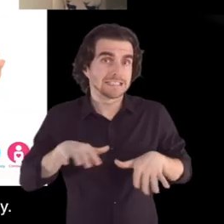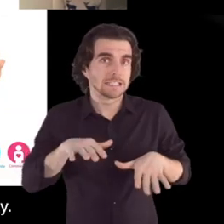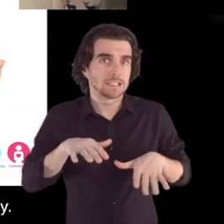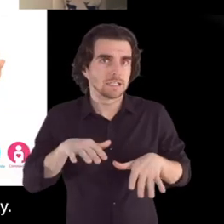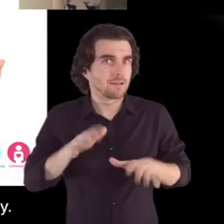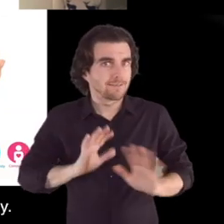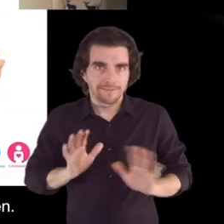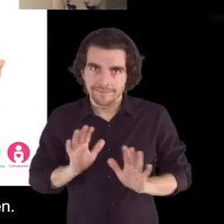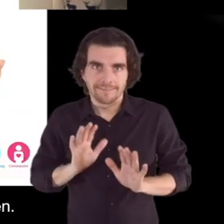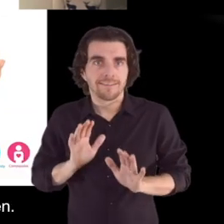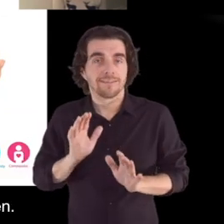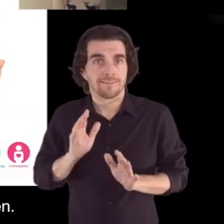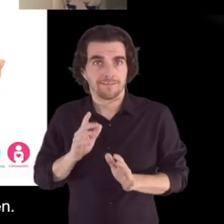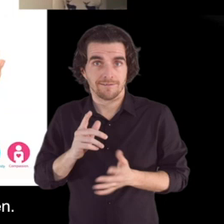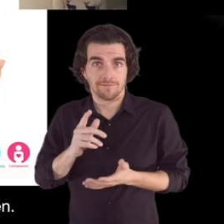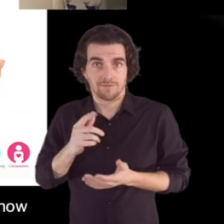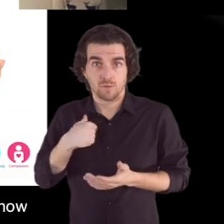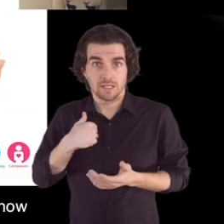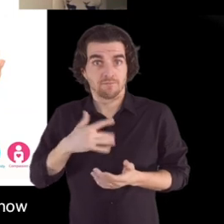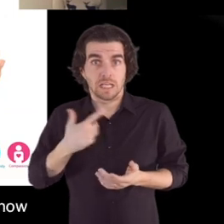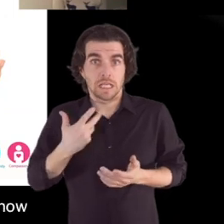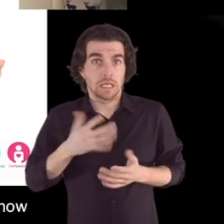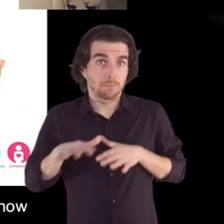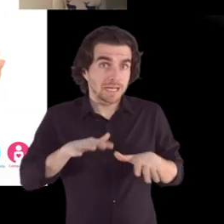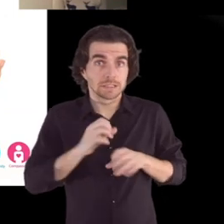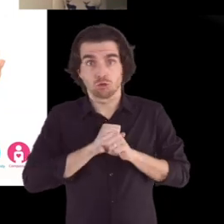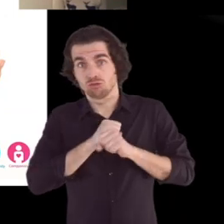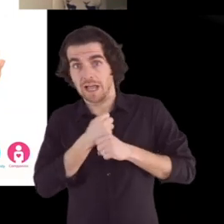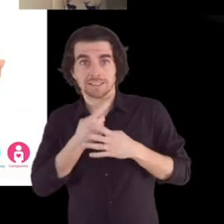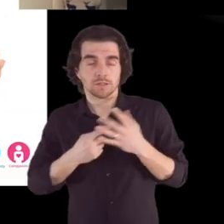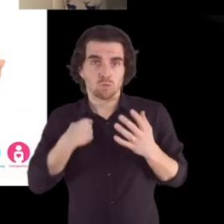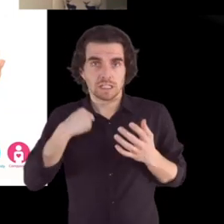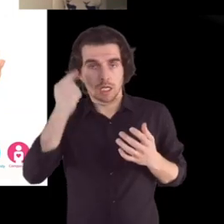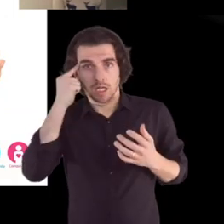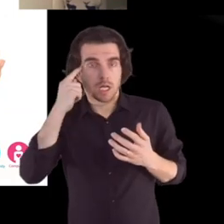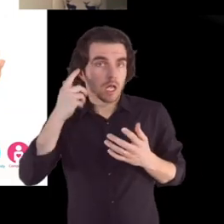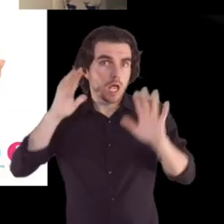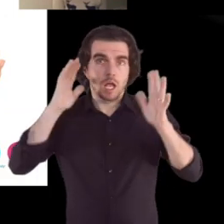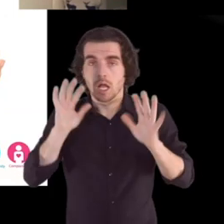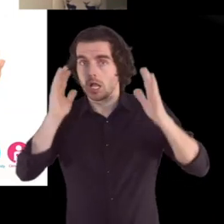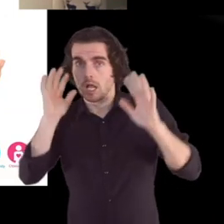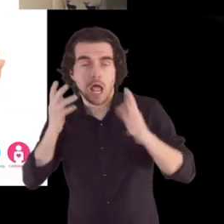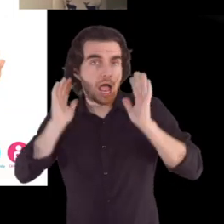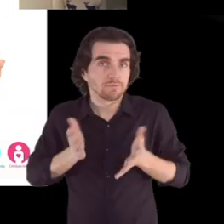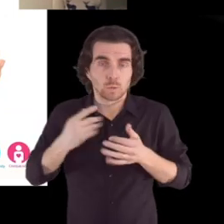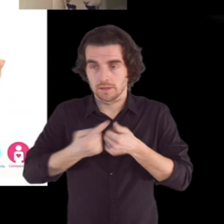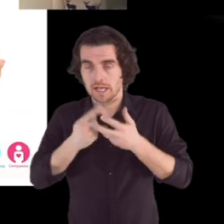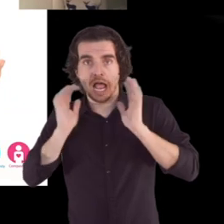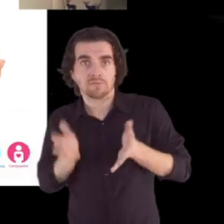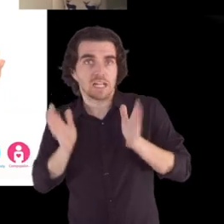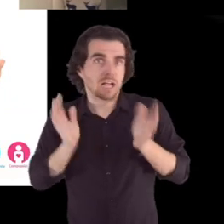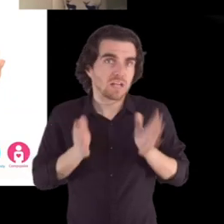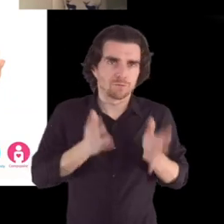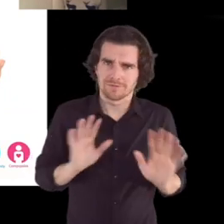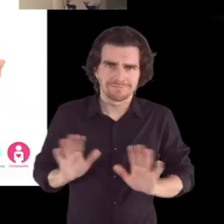I'm too busy, it's just not going to happen. And that makes sense because, when we start feeling busy, stressed or tired, that's the first thing we're going to jump to. But